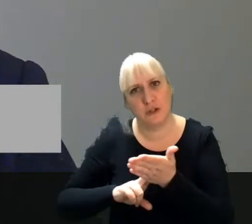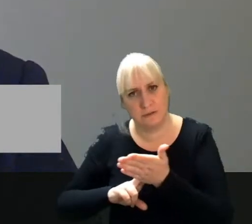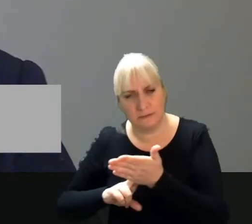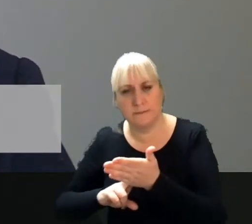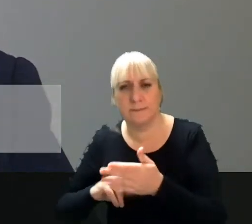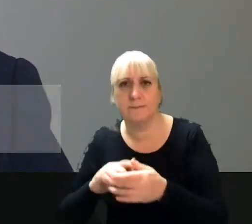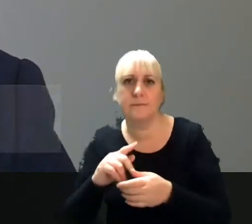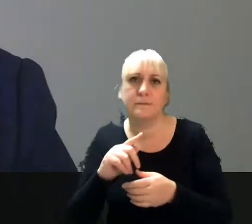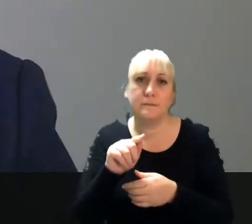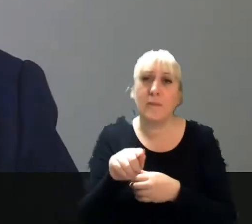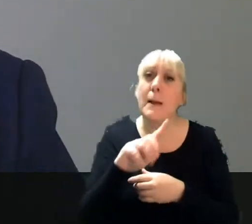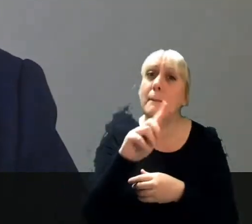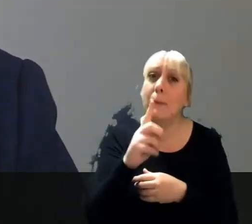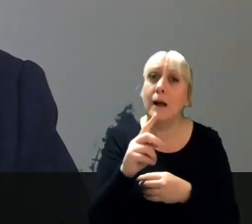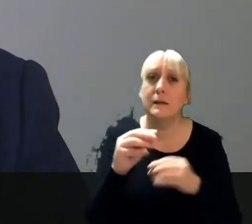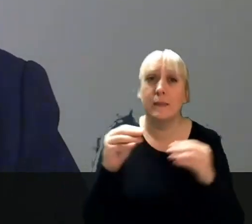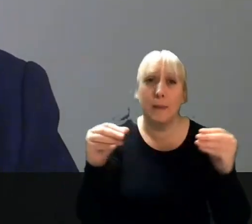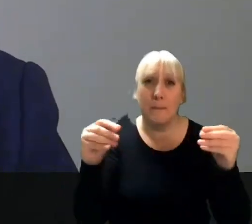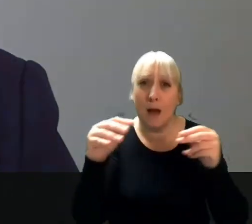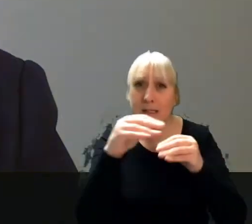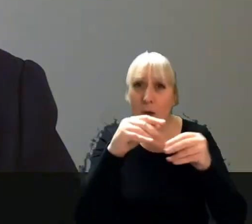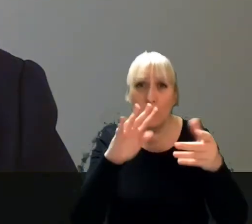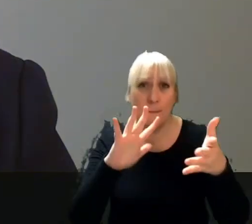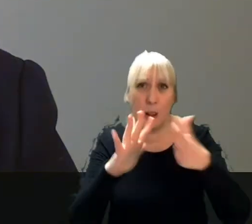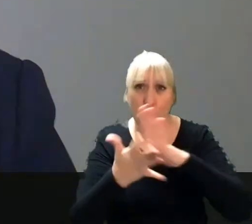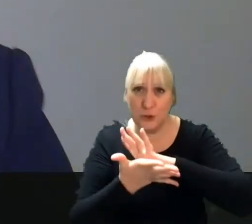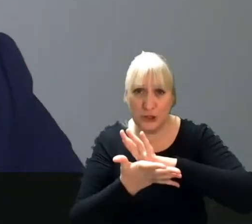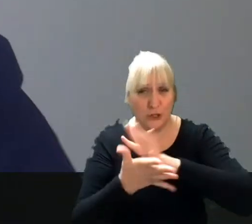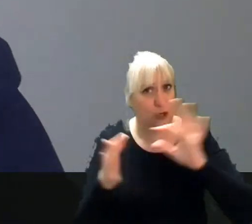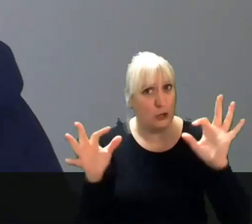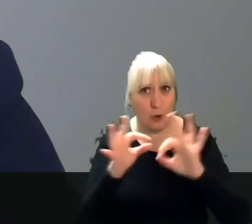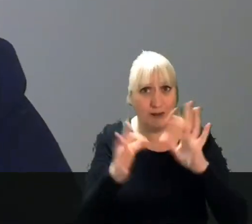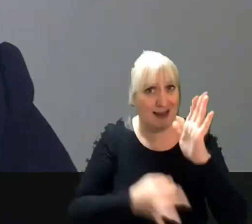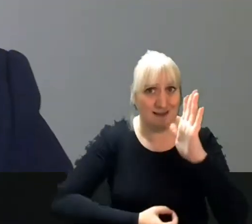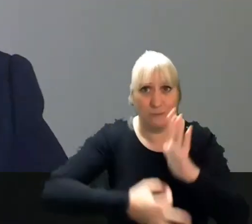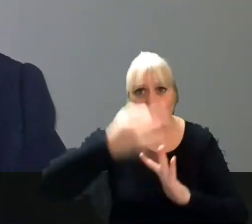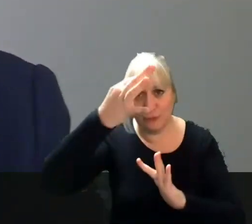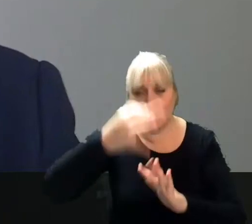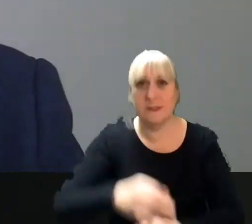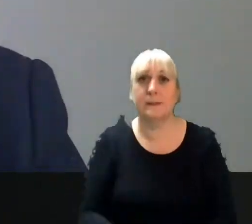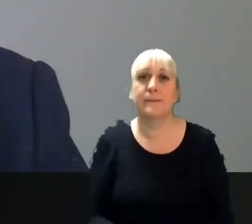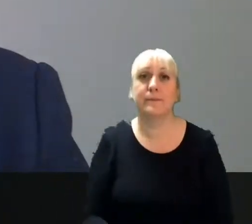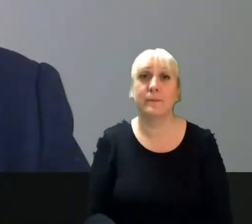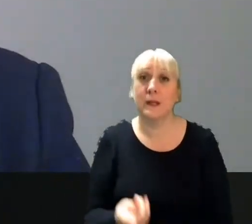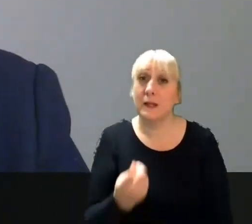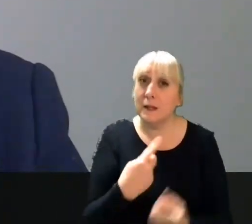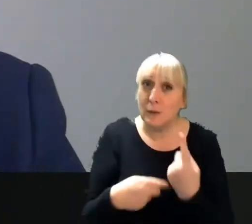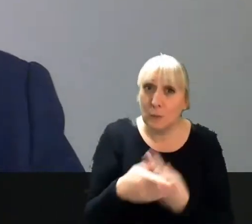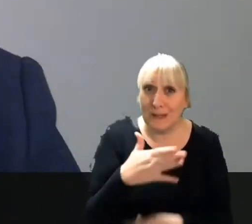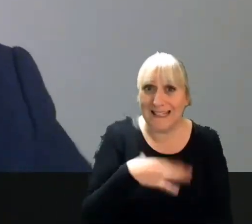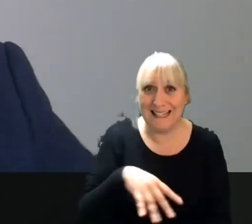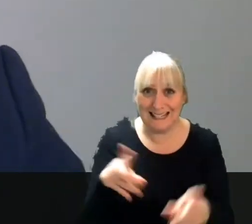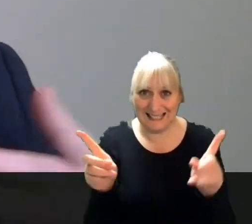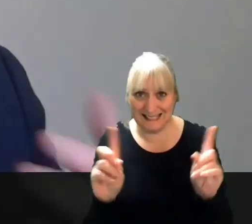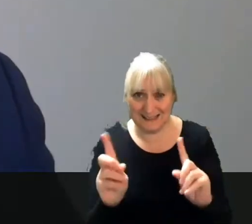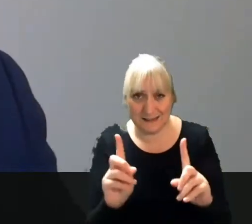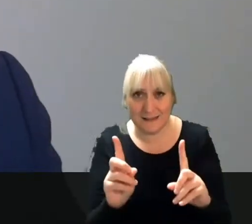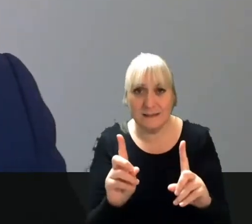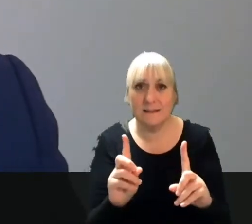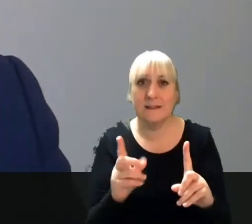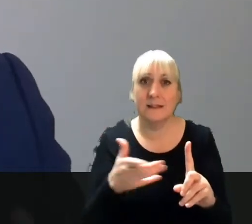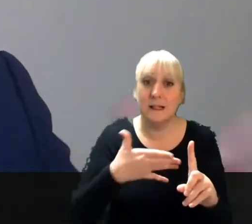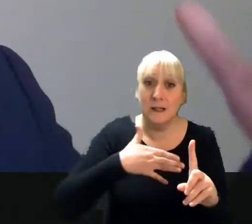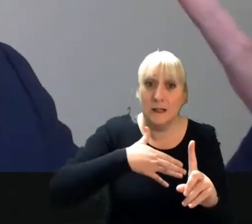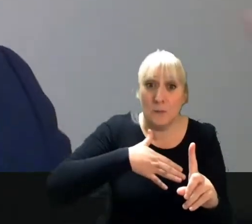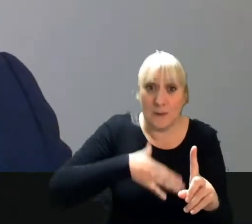particle pollution hasn't yet been touched. Now, what we need, or at least hardly touched, what we need the ultra